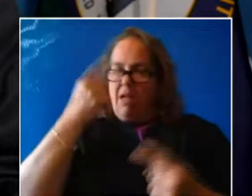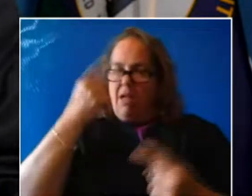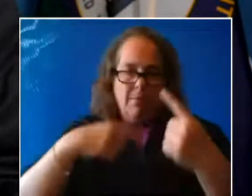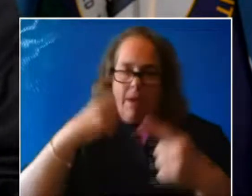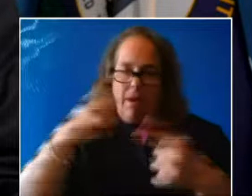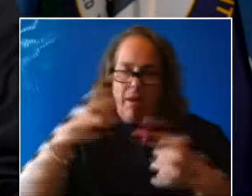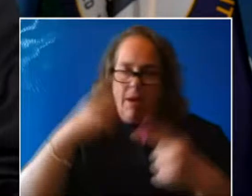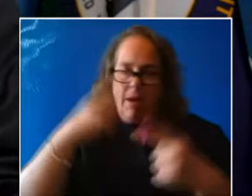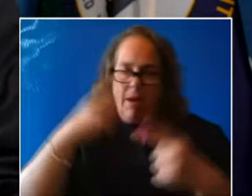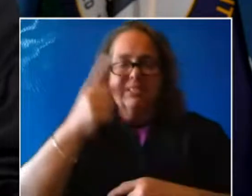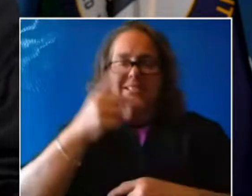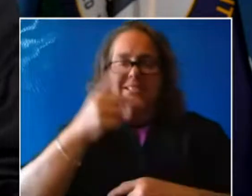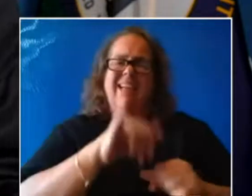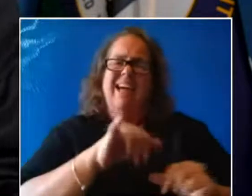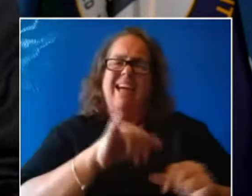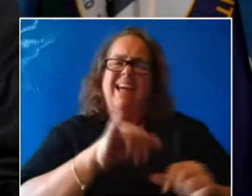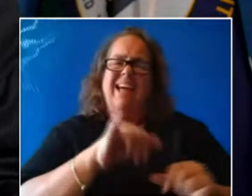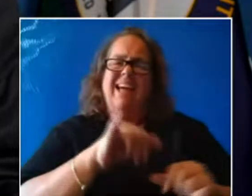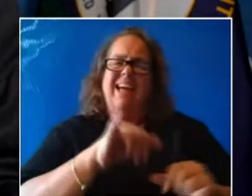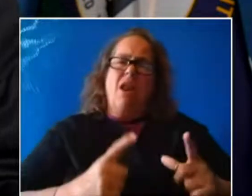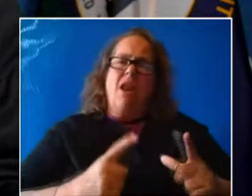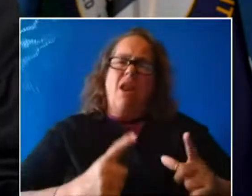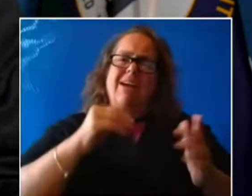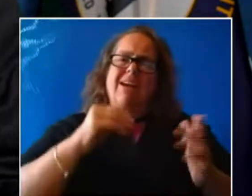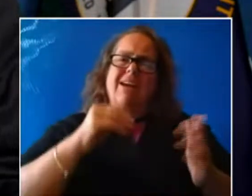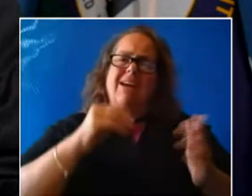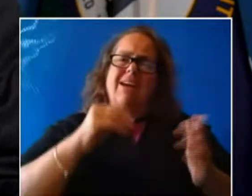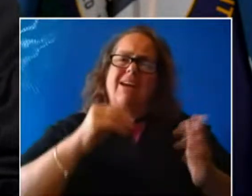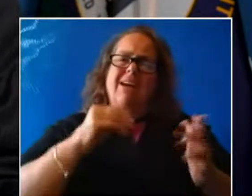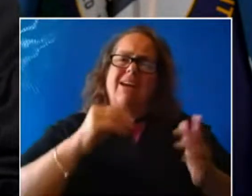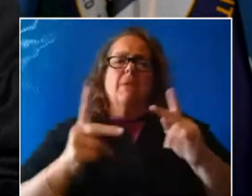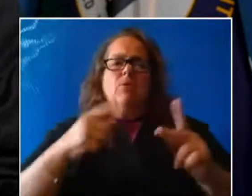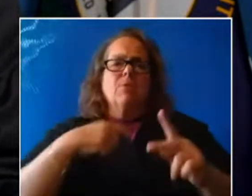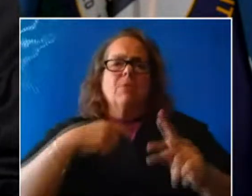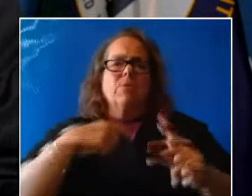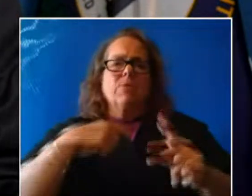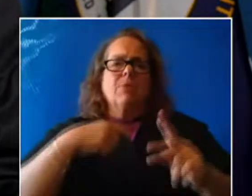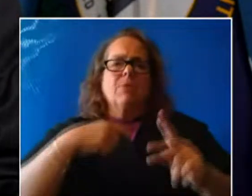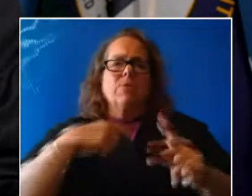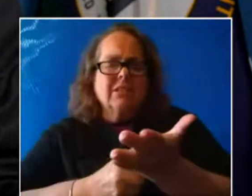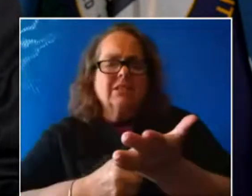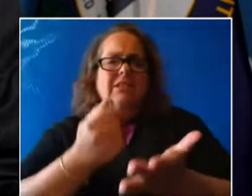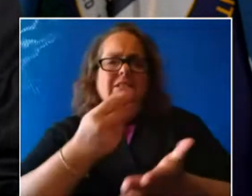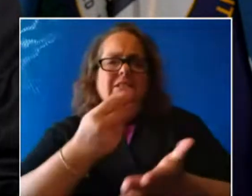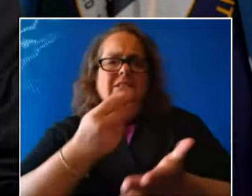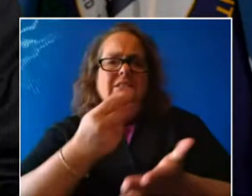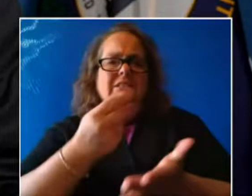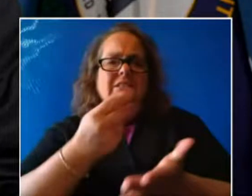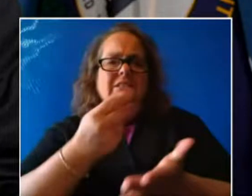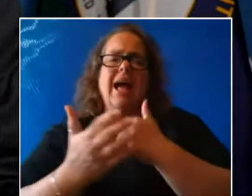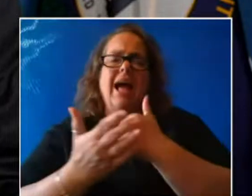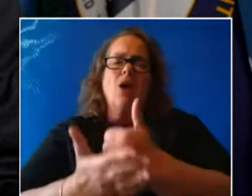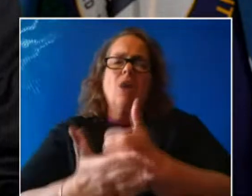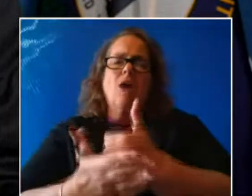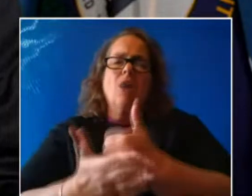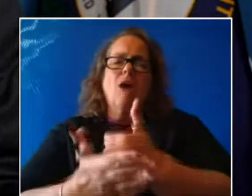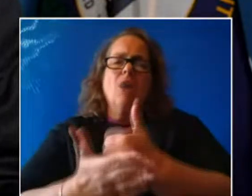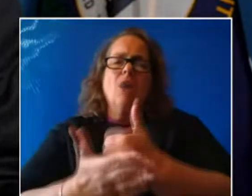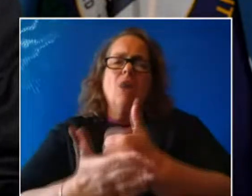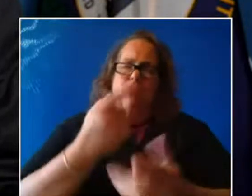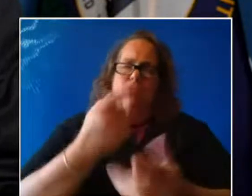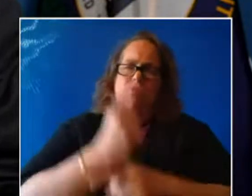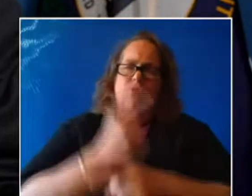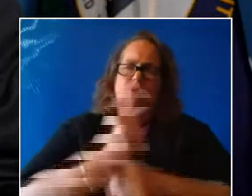people that we'll have to talk to a number of times and help them get to the right place. It's their life and